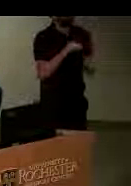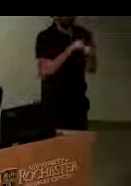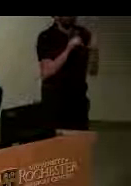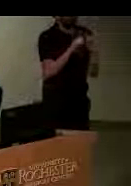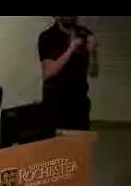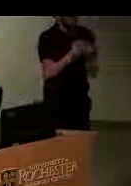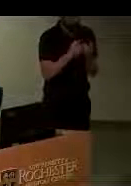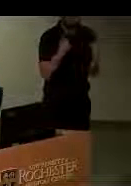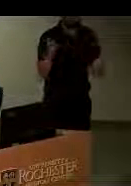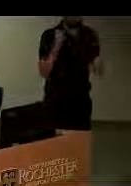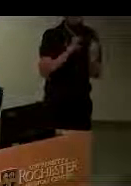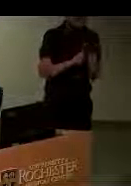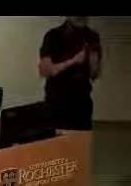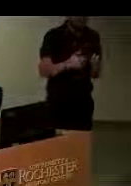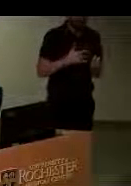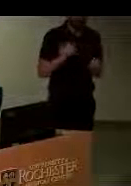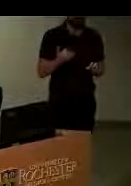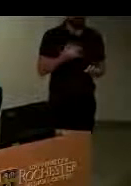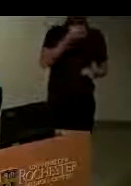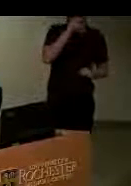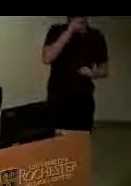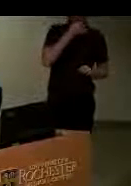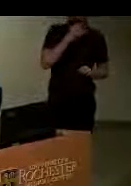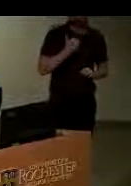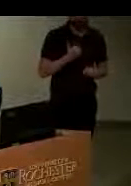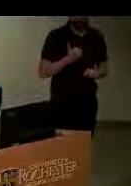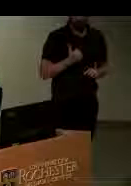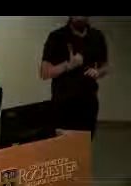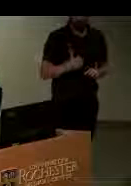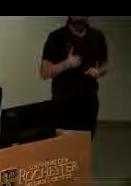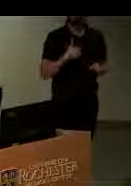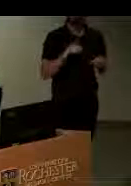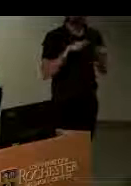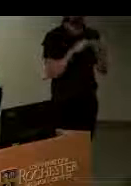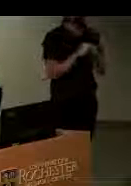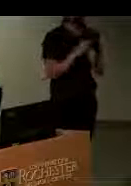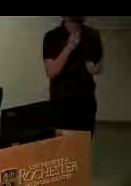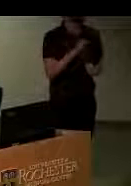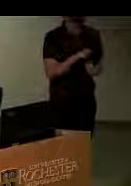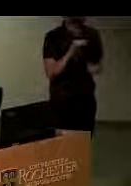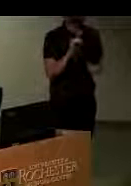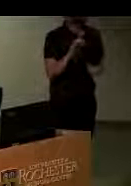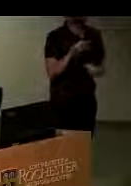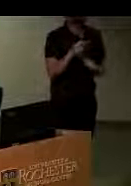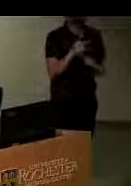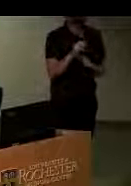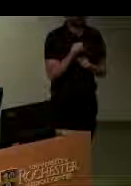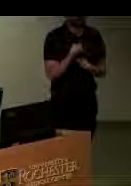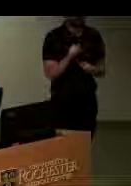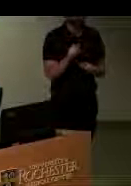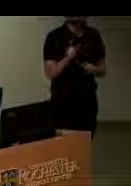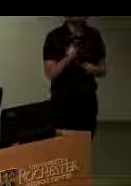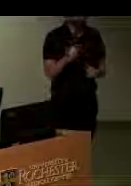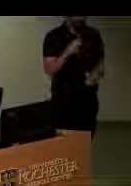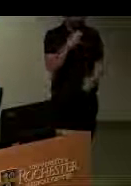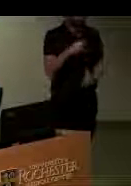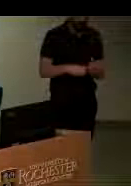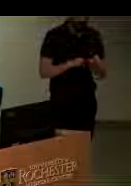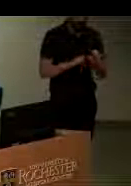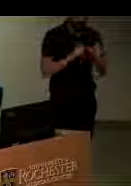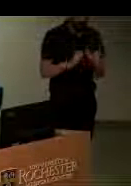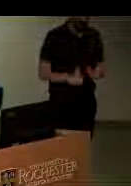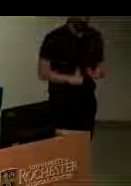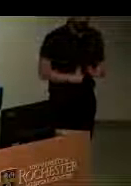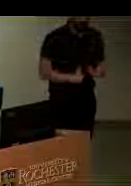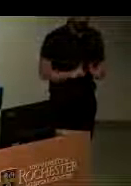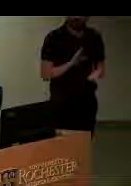deemed really good at that. And I did that with Dr. Morgan. He was certainly a tough evaluator,